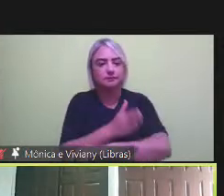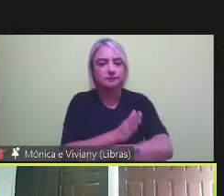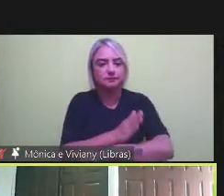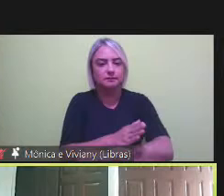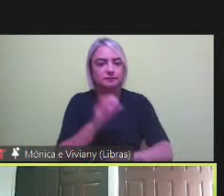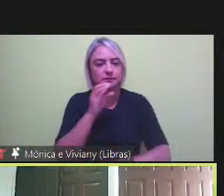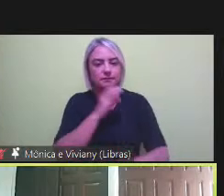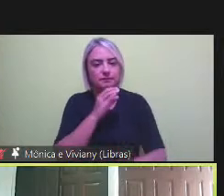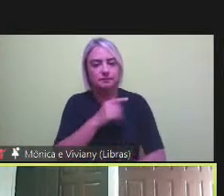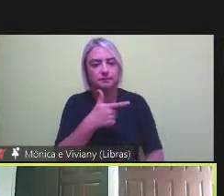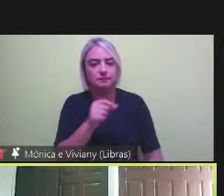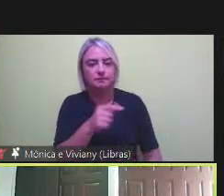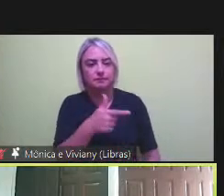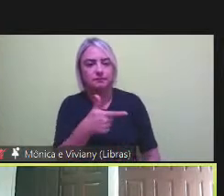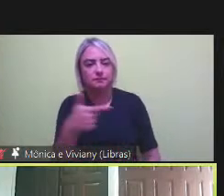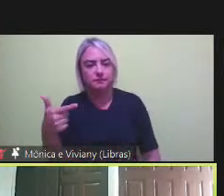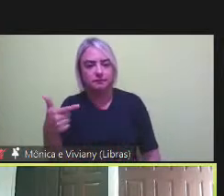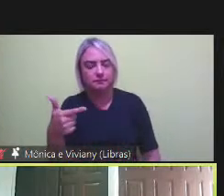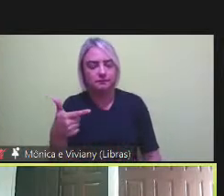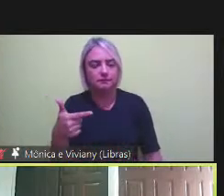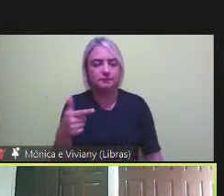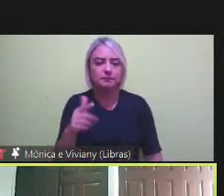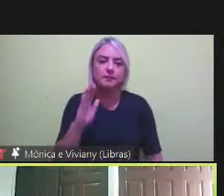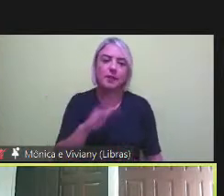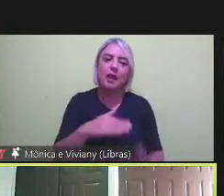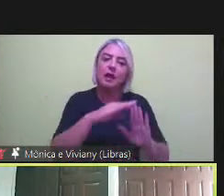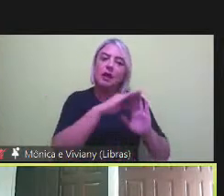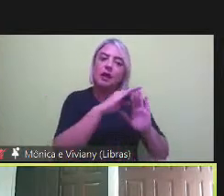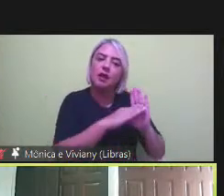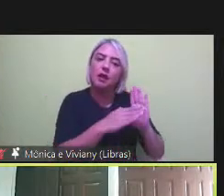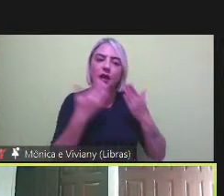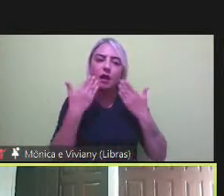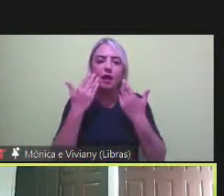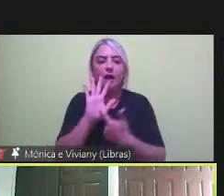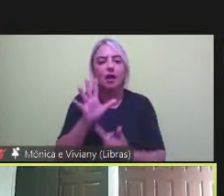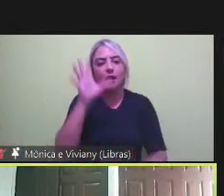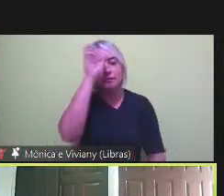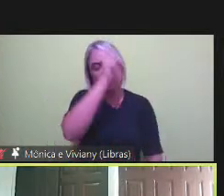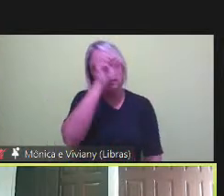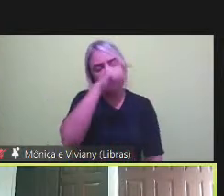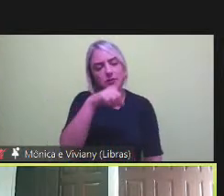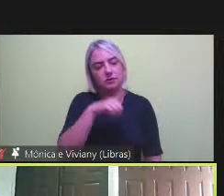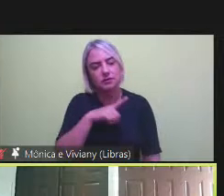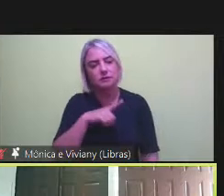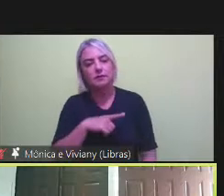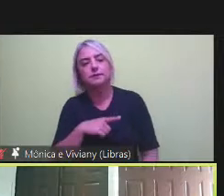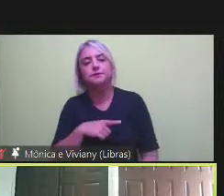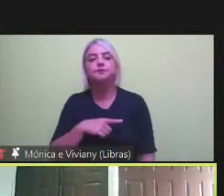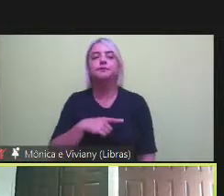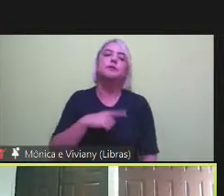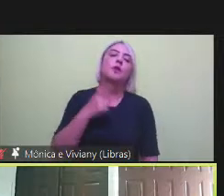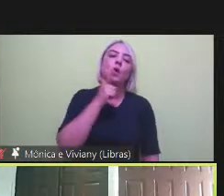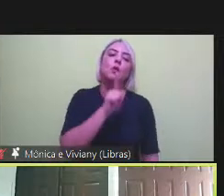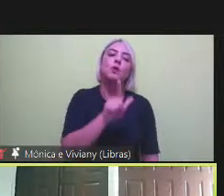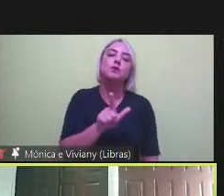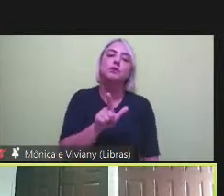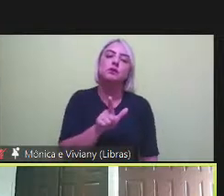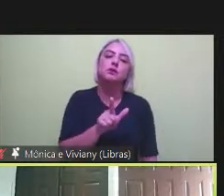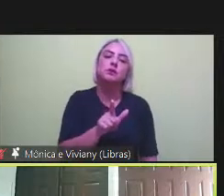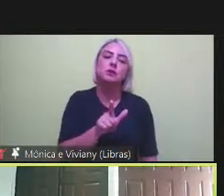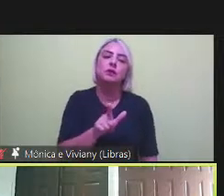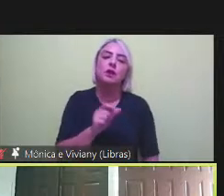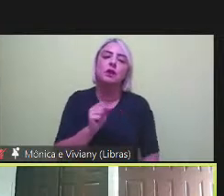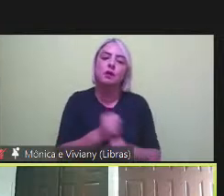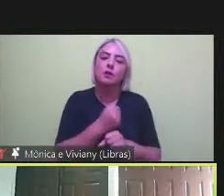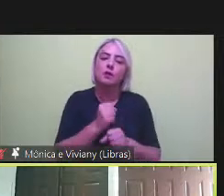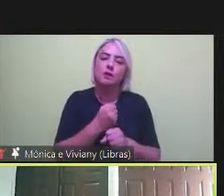the lessons learned, we will be able to build strong governance structures. We were able to emphasize capacity building, the